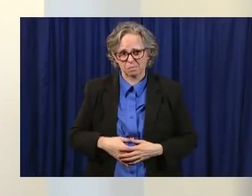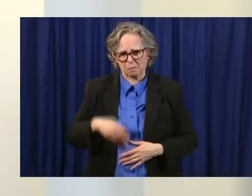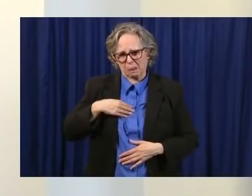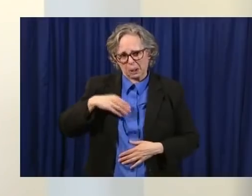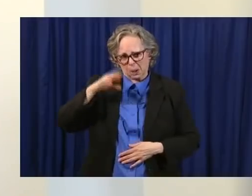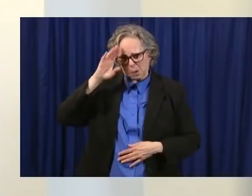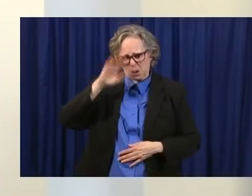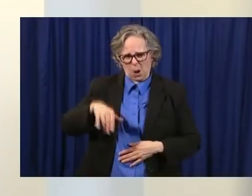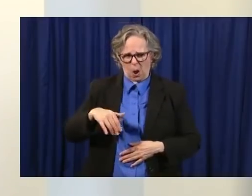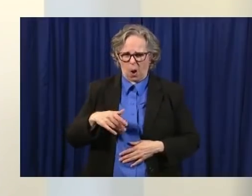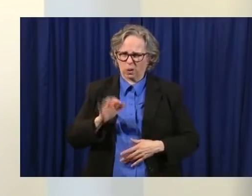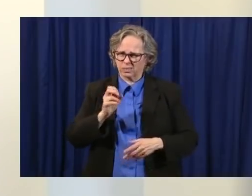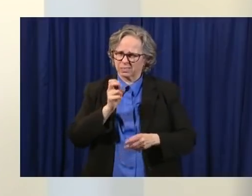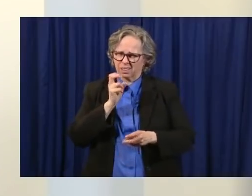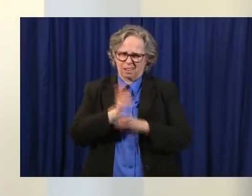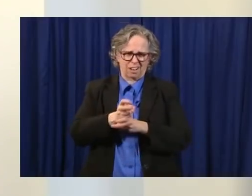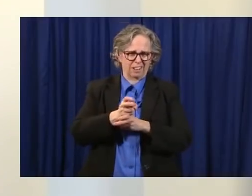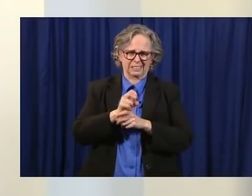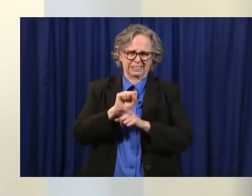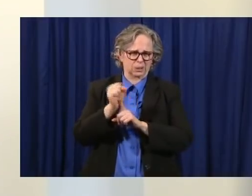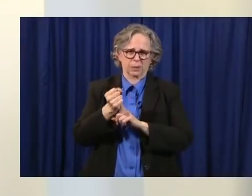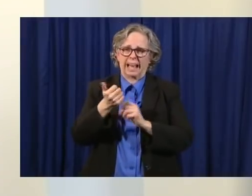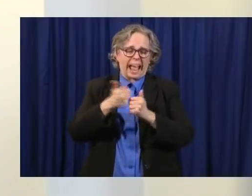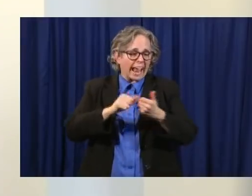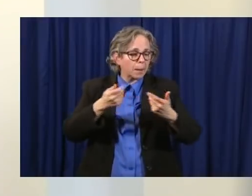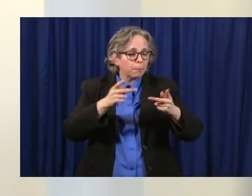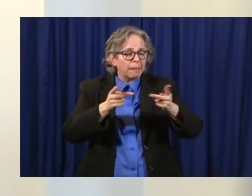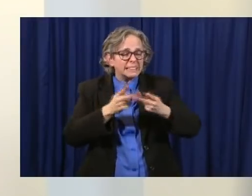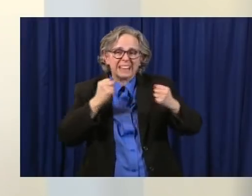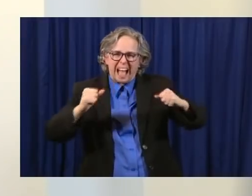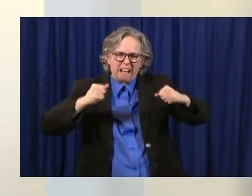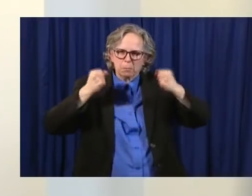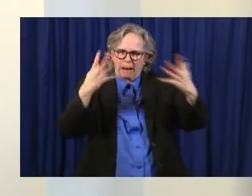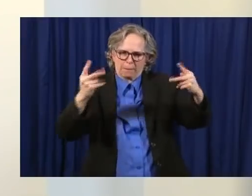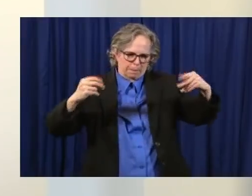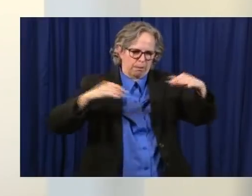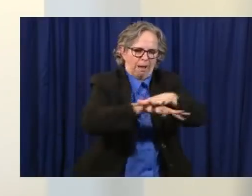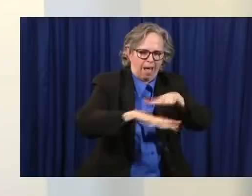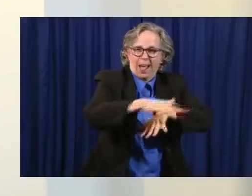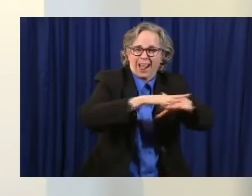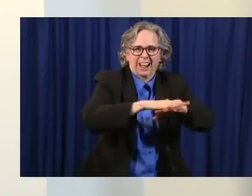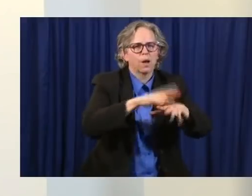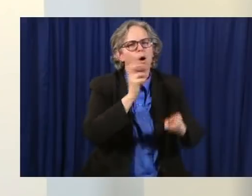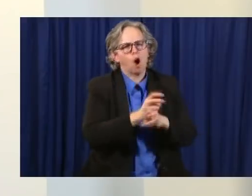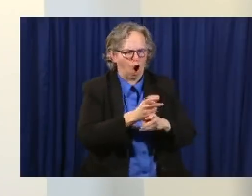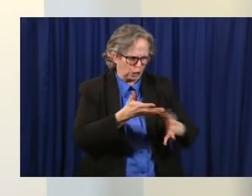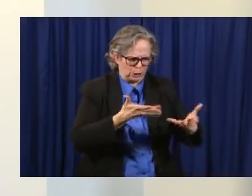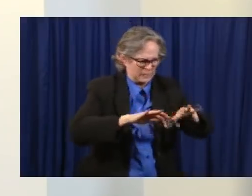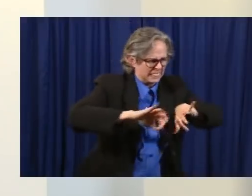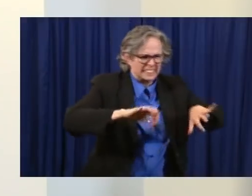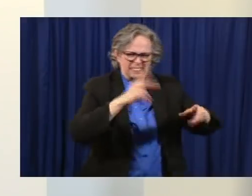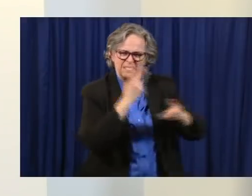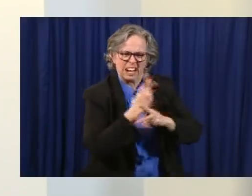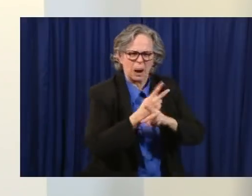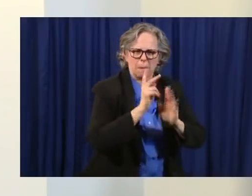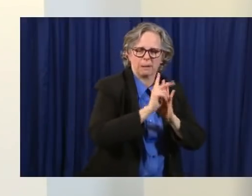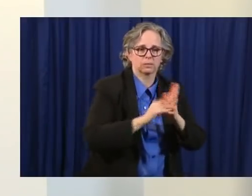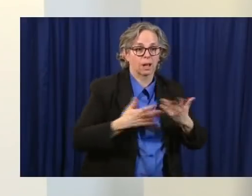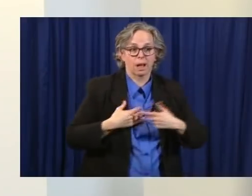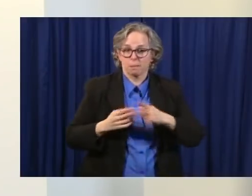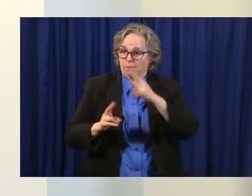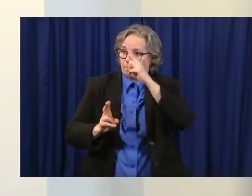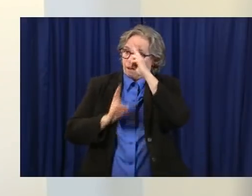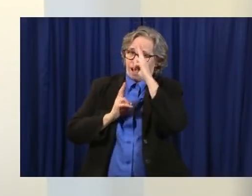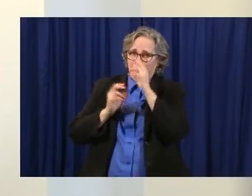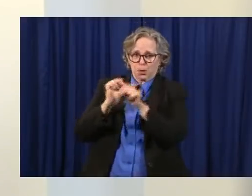situation in any congregate setting, and so again, it's an honor to work with you. And we're not trying to